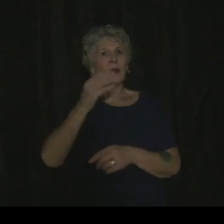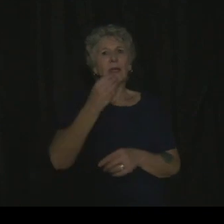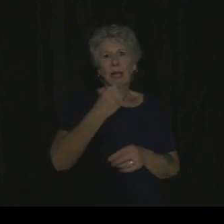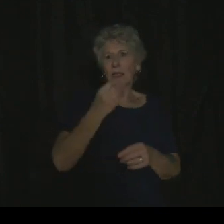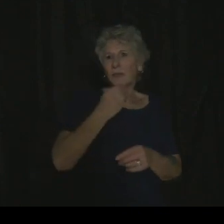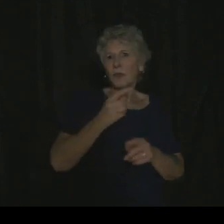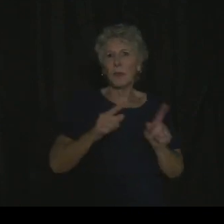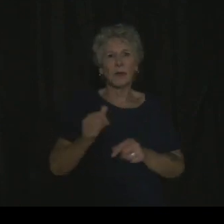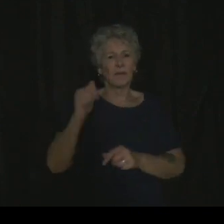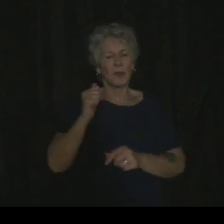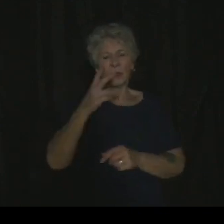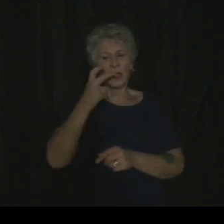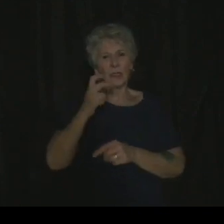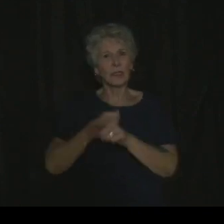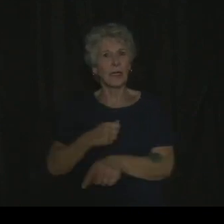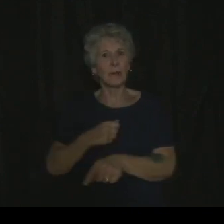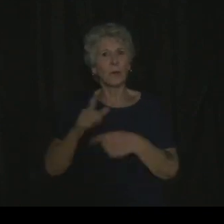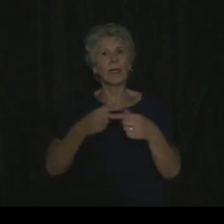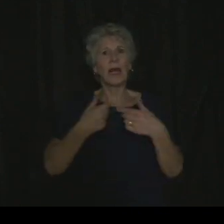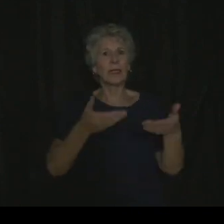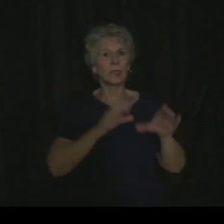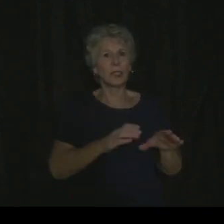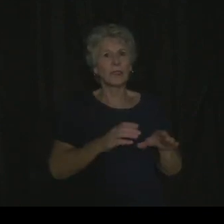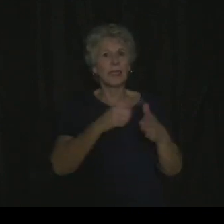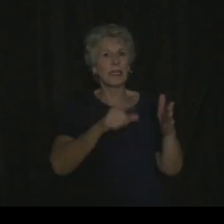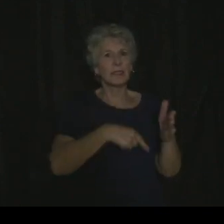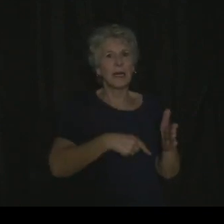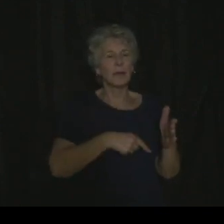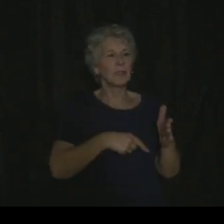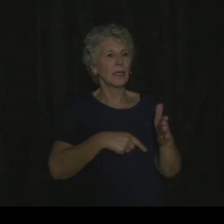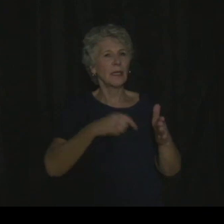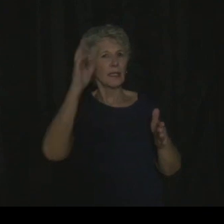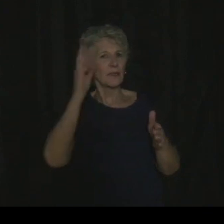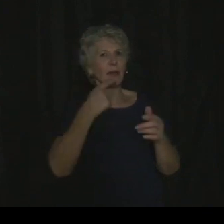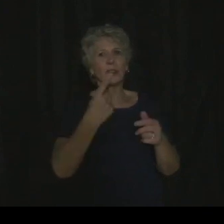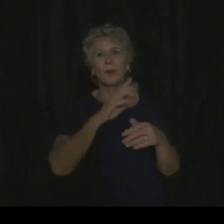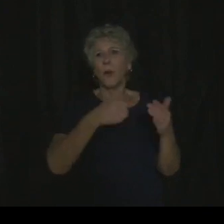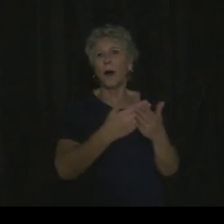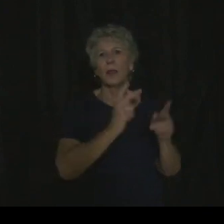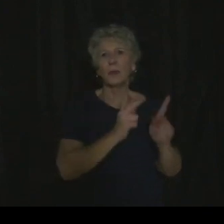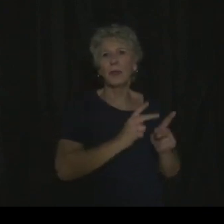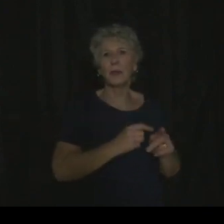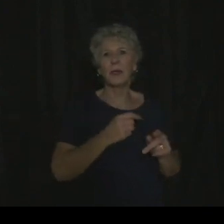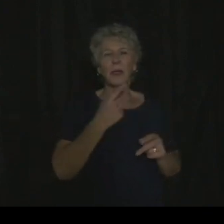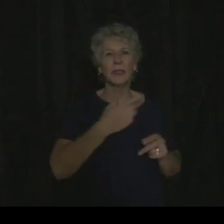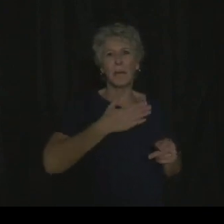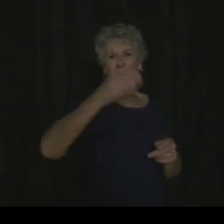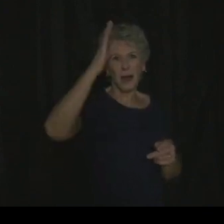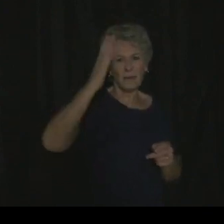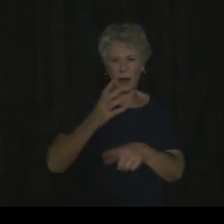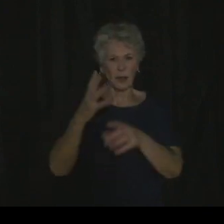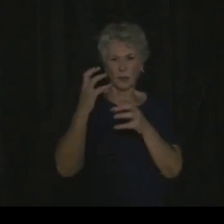to listen to anything he said. And whenever he had a chance, he condemned him before his friends and told everybody that he was uncaring and